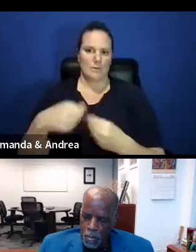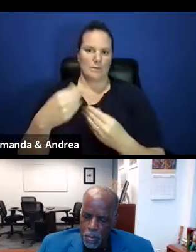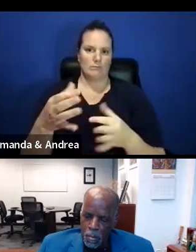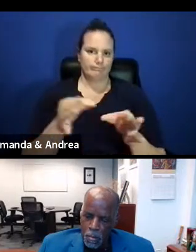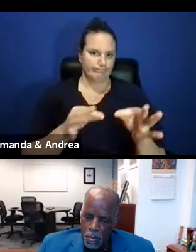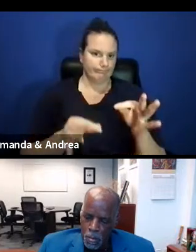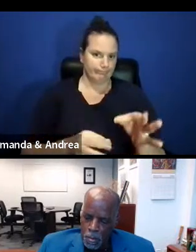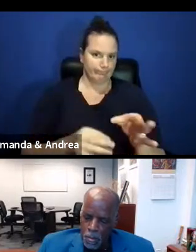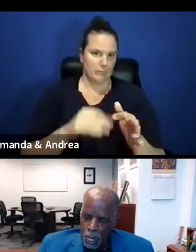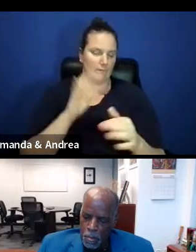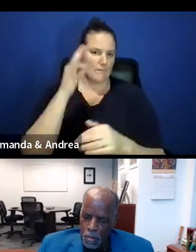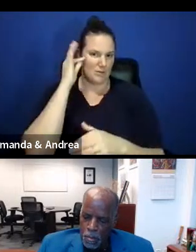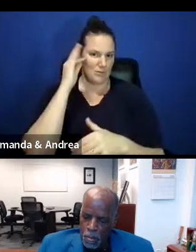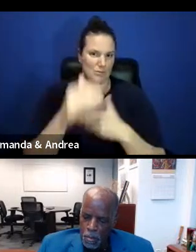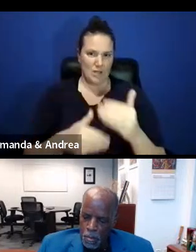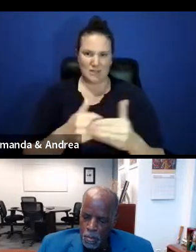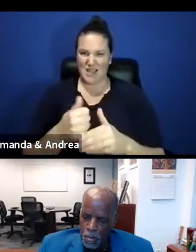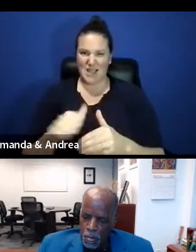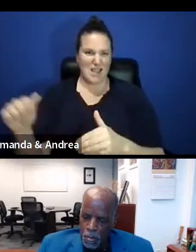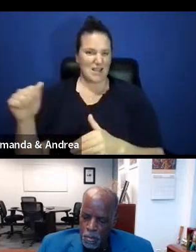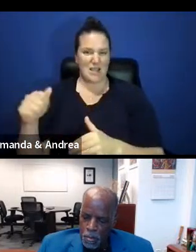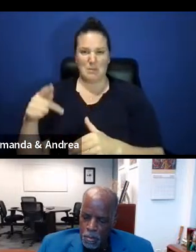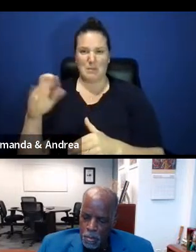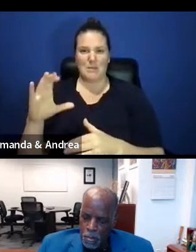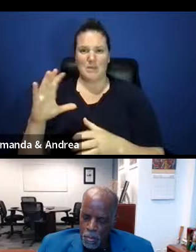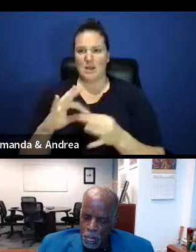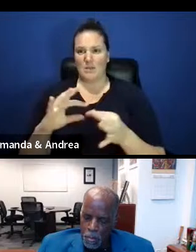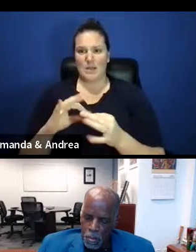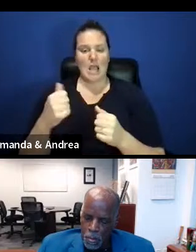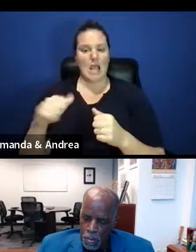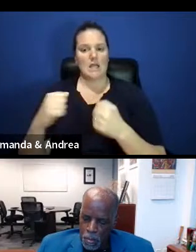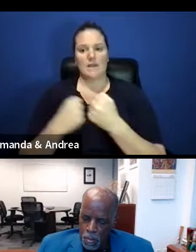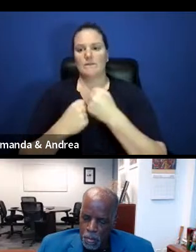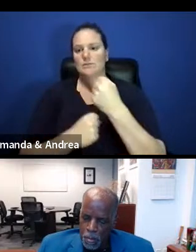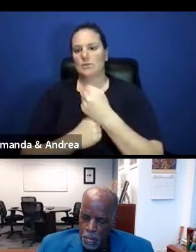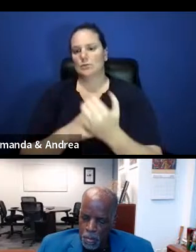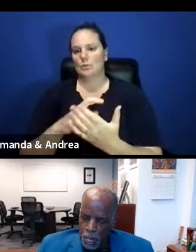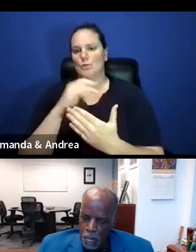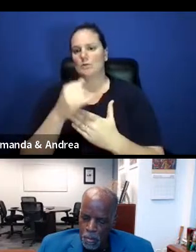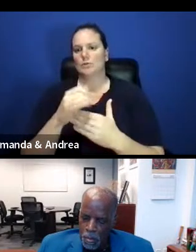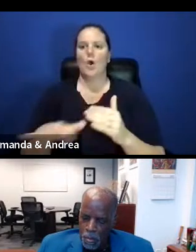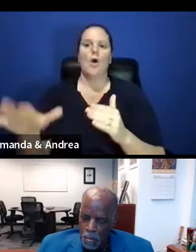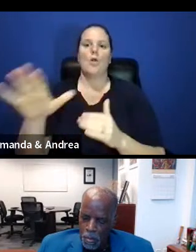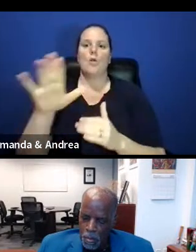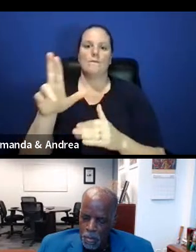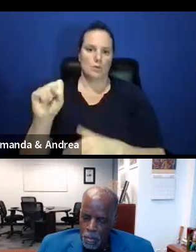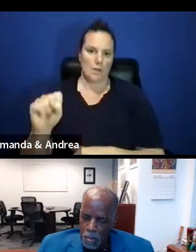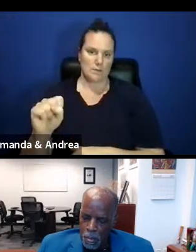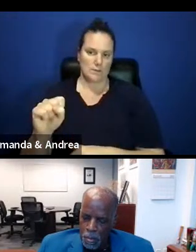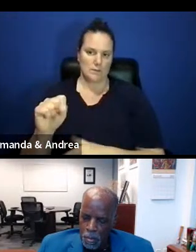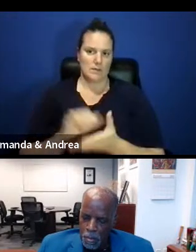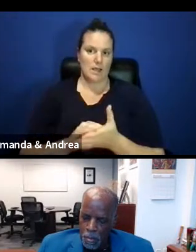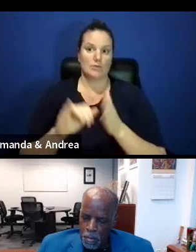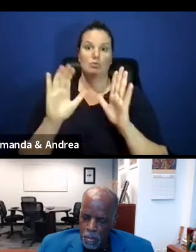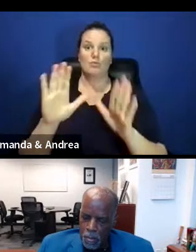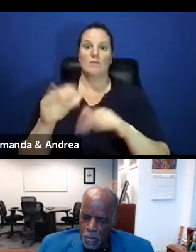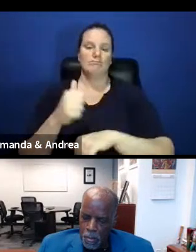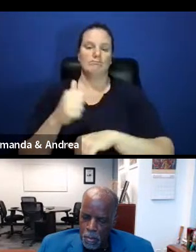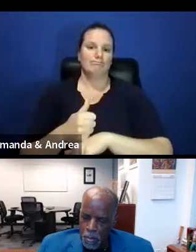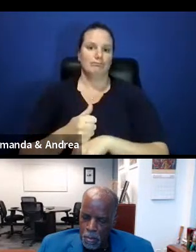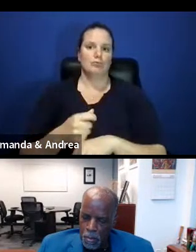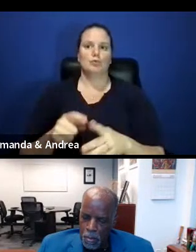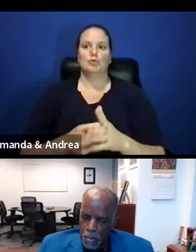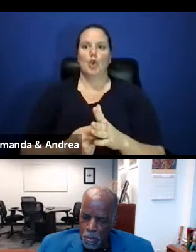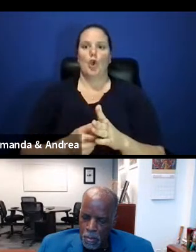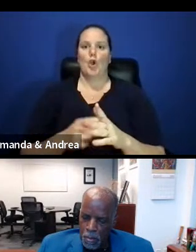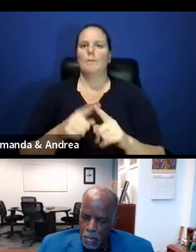federal process that's for any public comment for any infrastructure project across the US. And it's a great baseline to start from, but it's